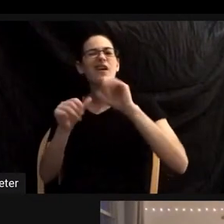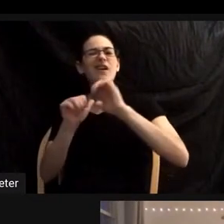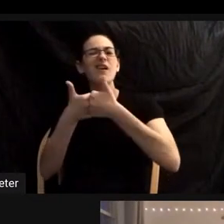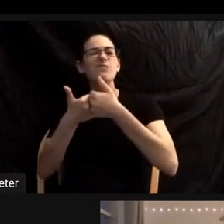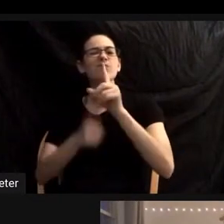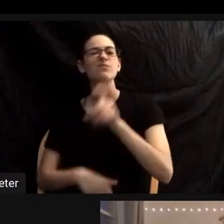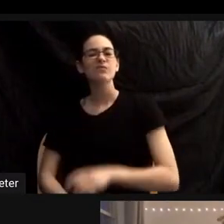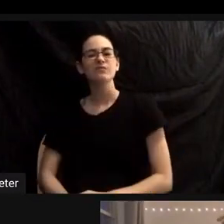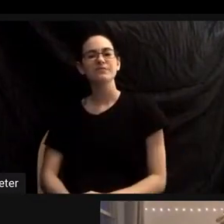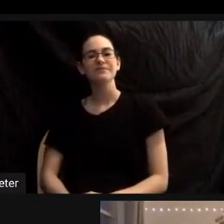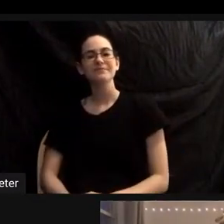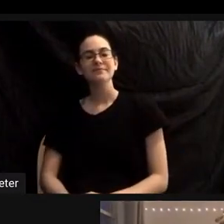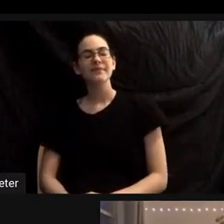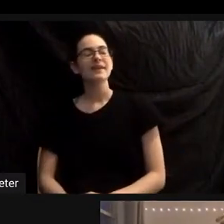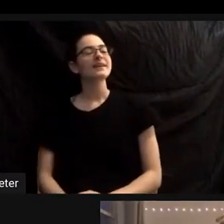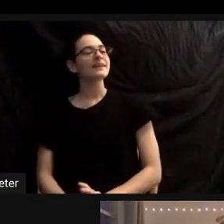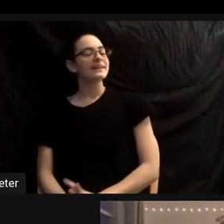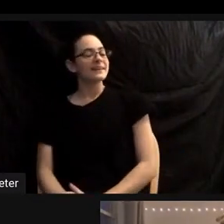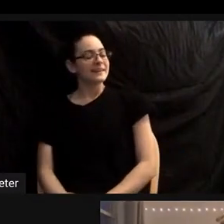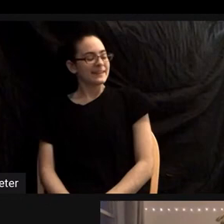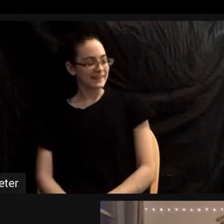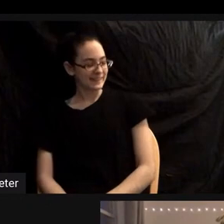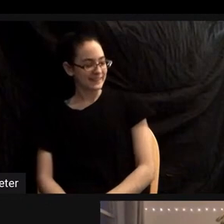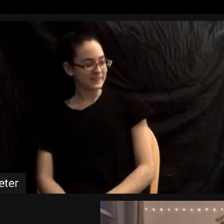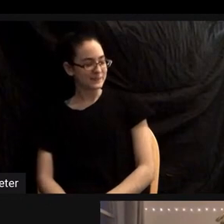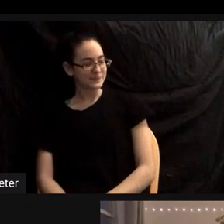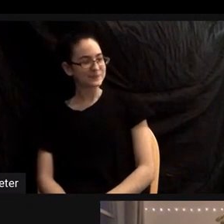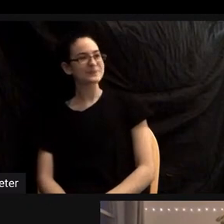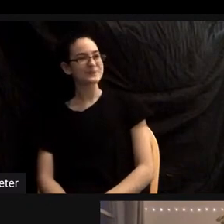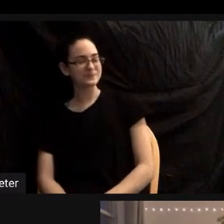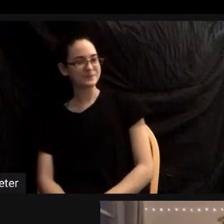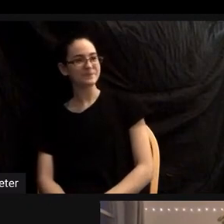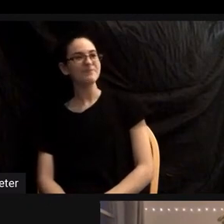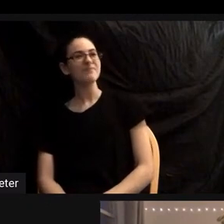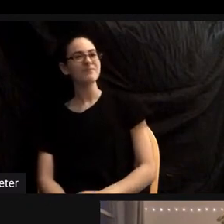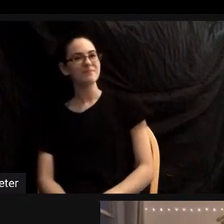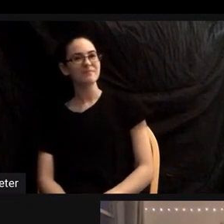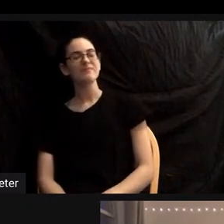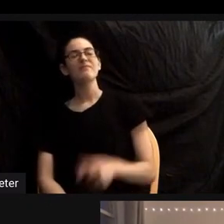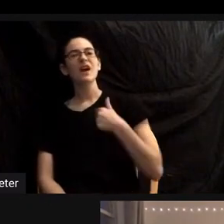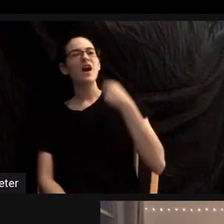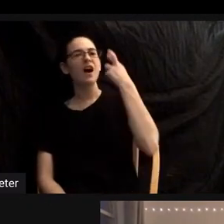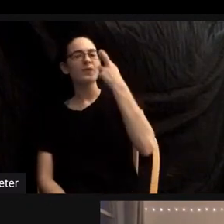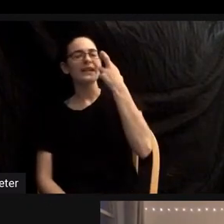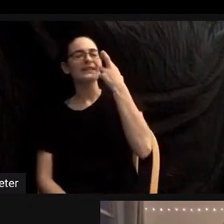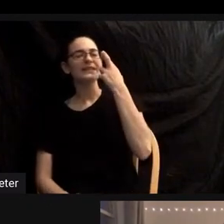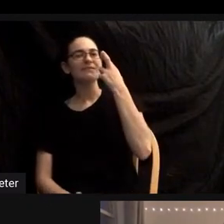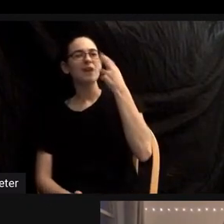You know, I think I realized I wanted to be a producer. Well, let me go